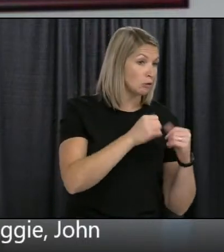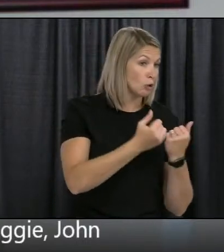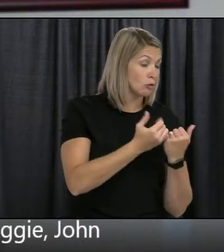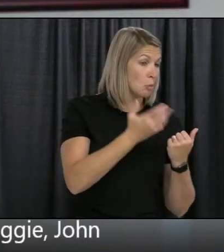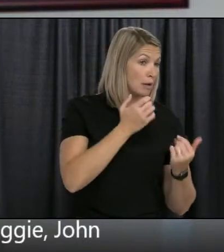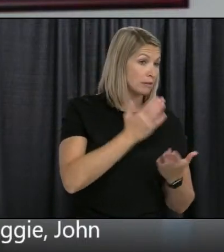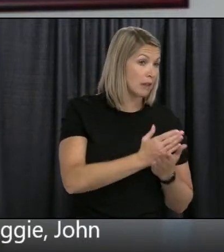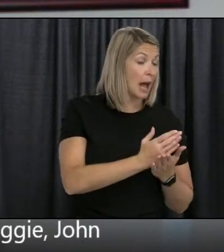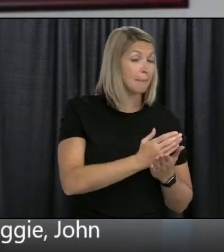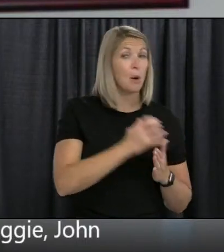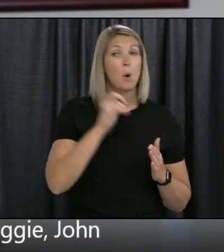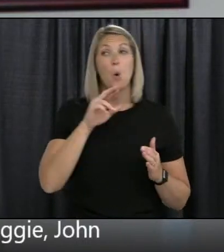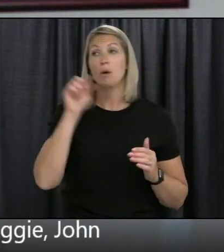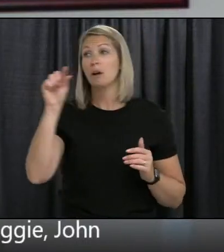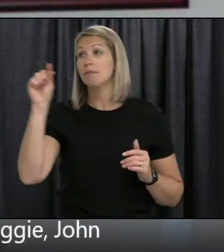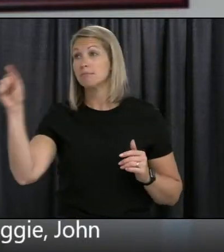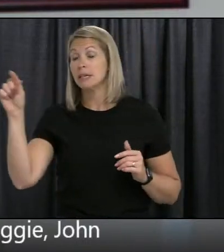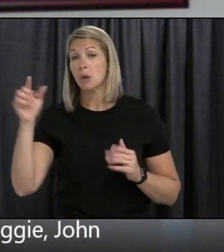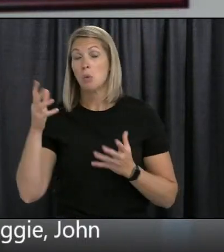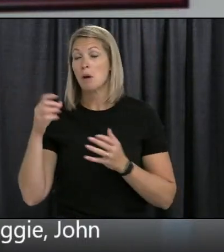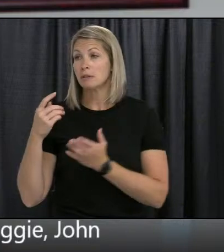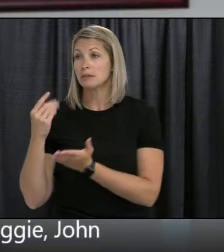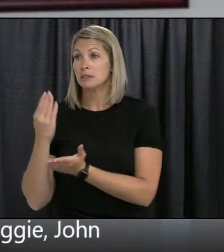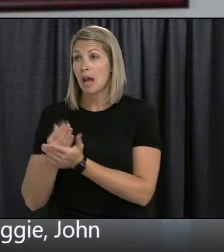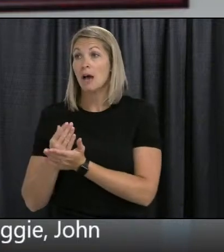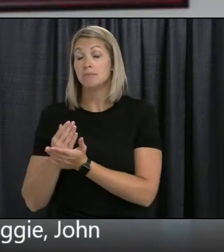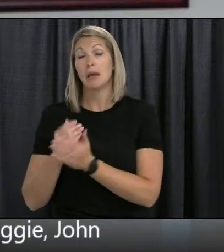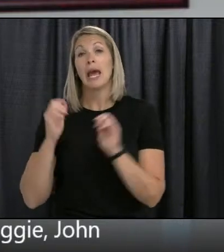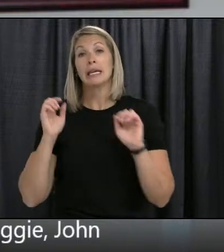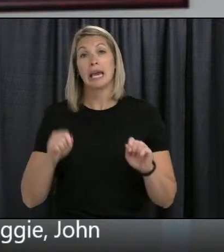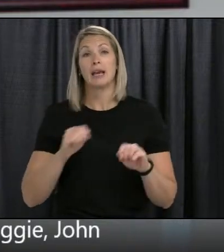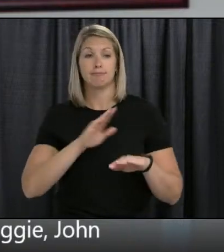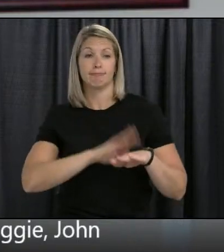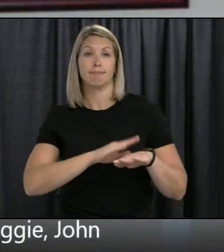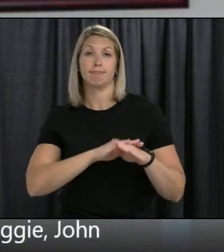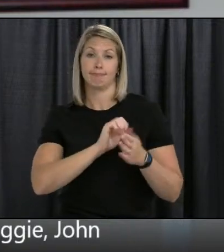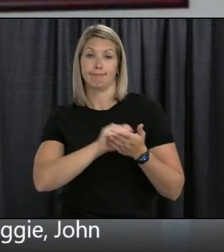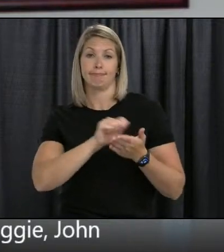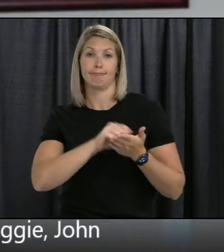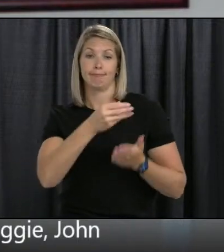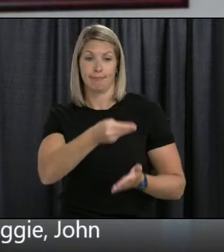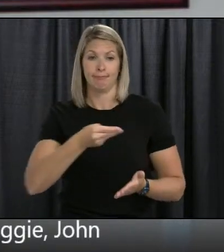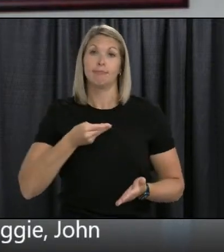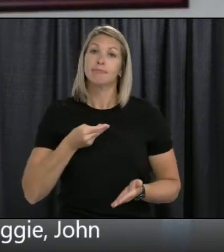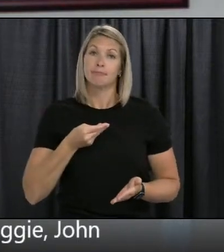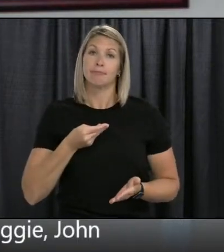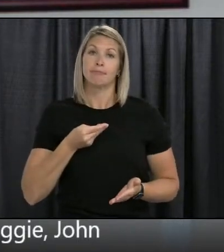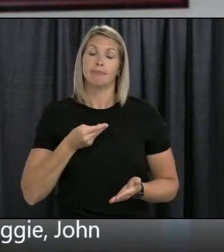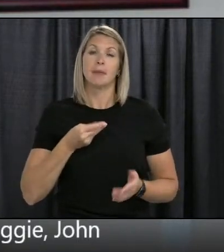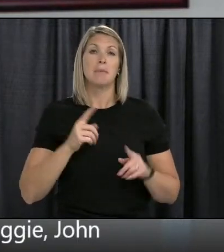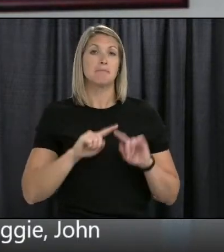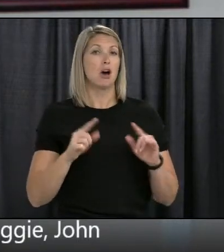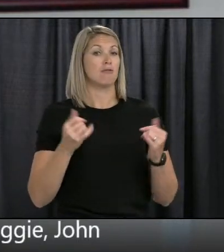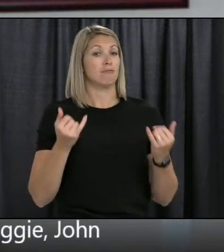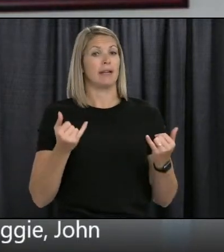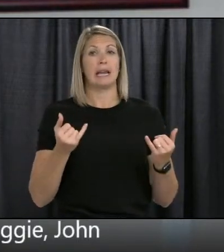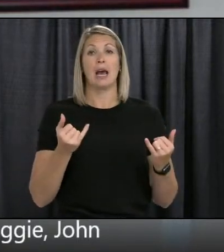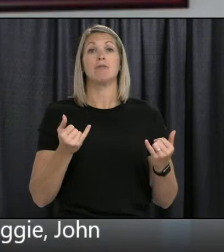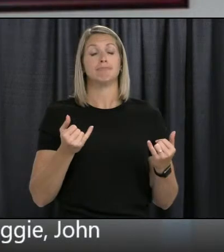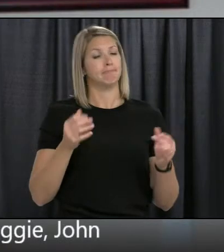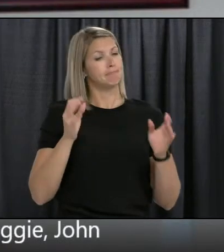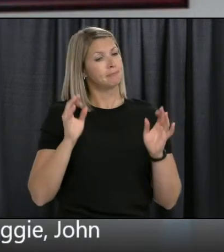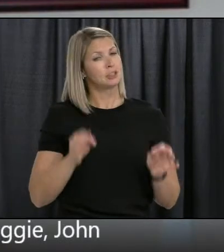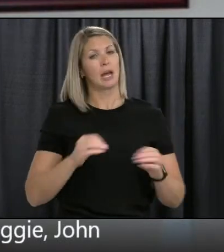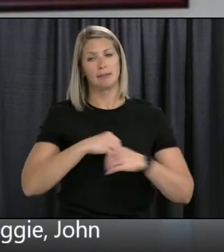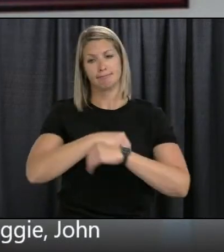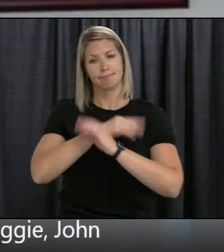terminate the arrangement, then they can do so with notice, obviously. They can do that. But we have no intention of